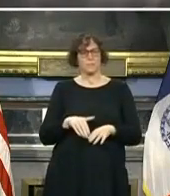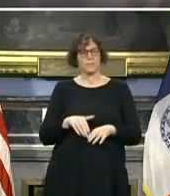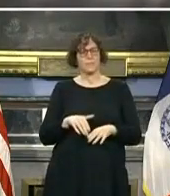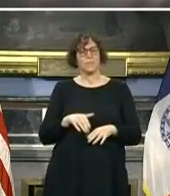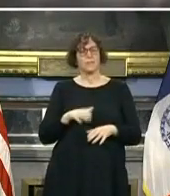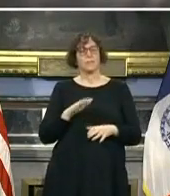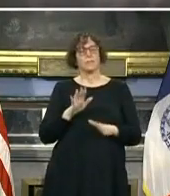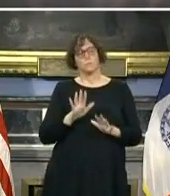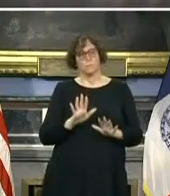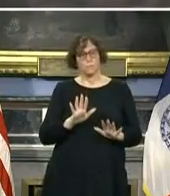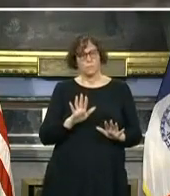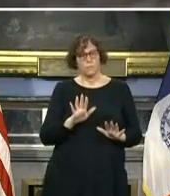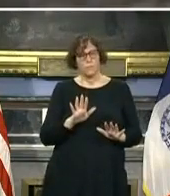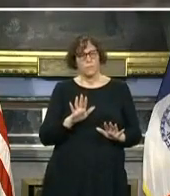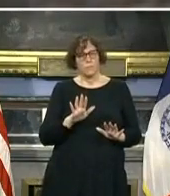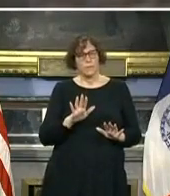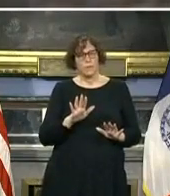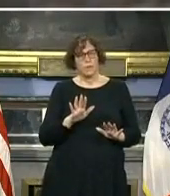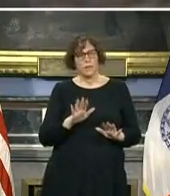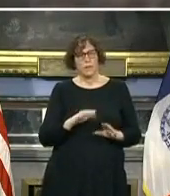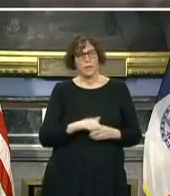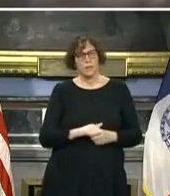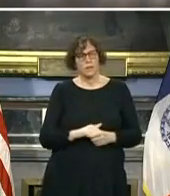have, again, let me just,